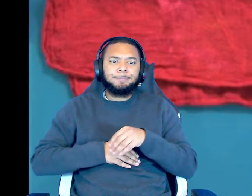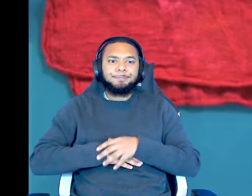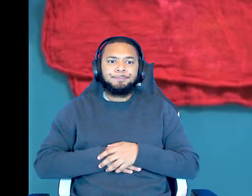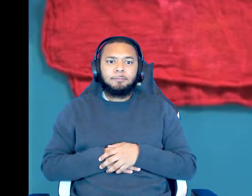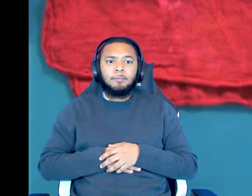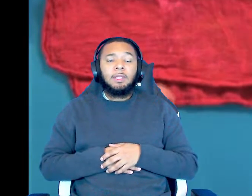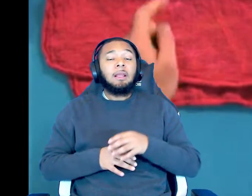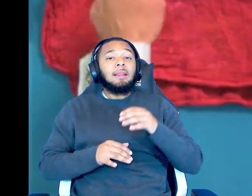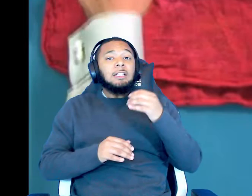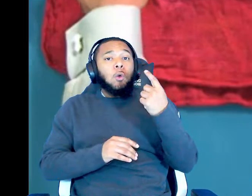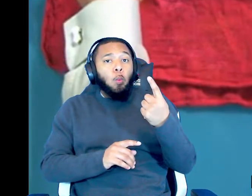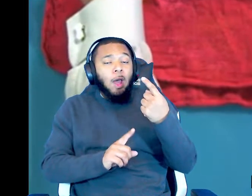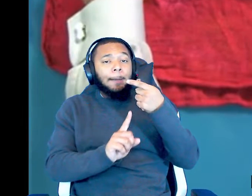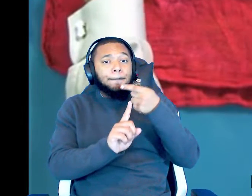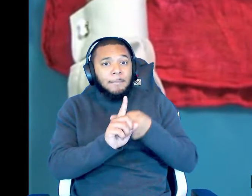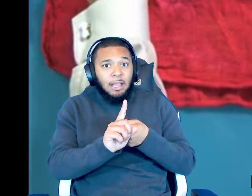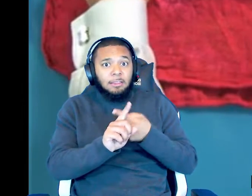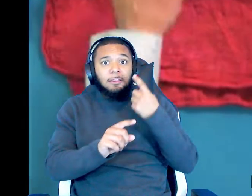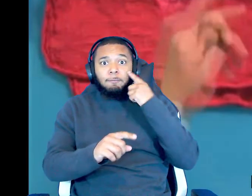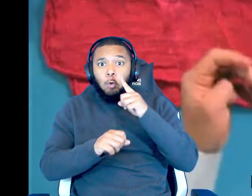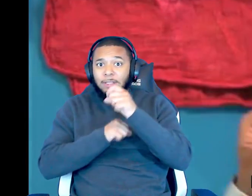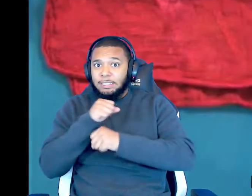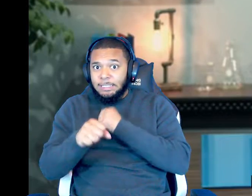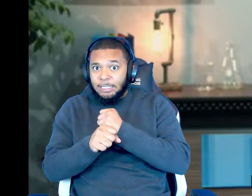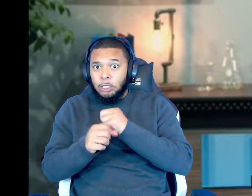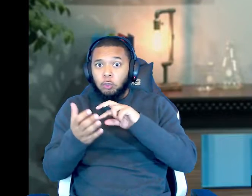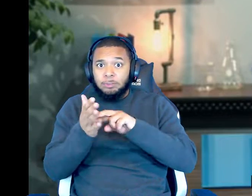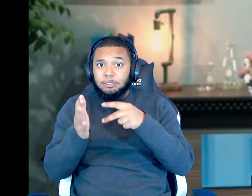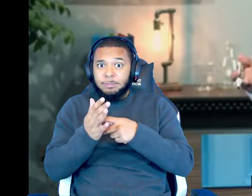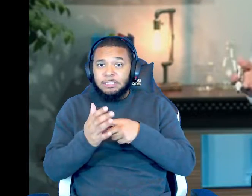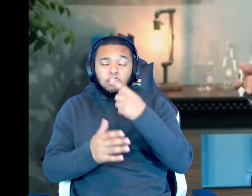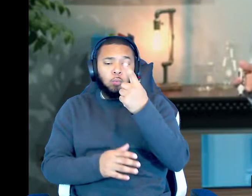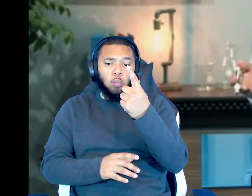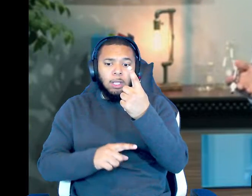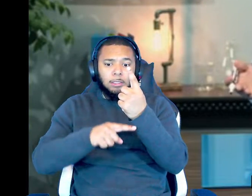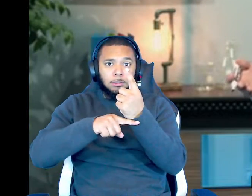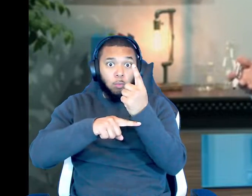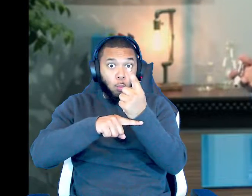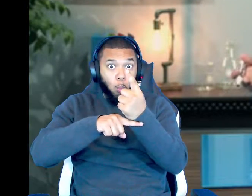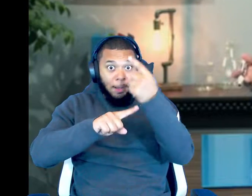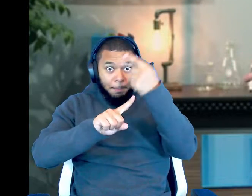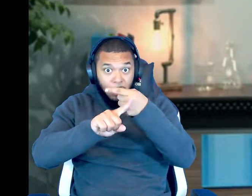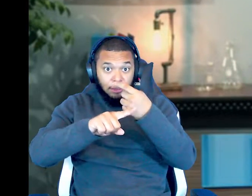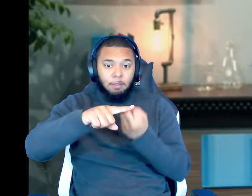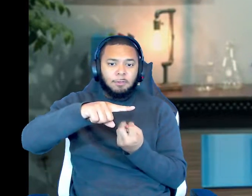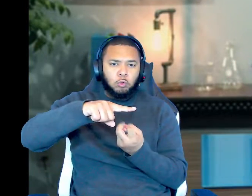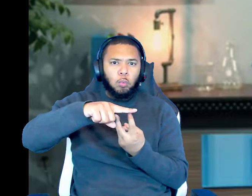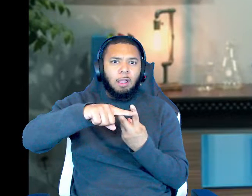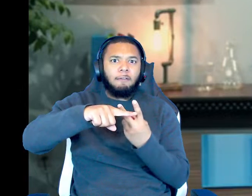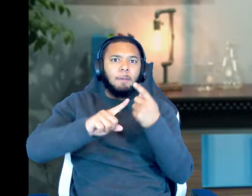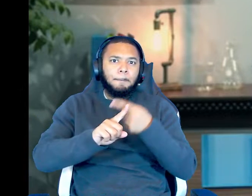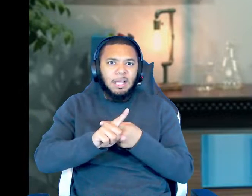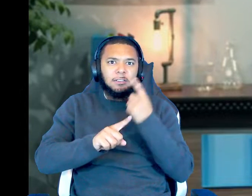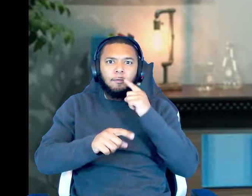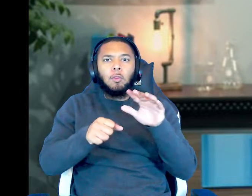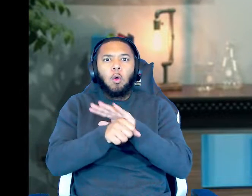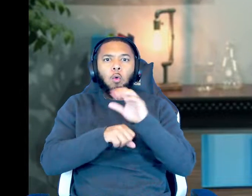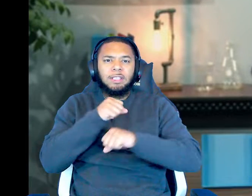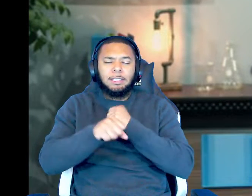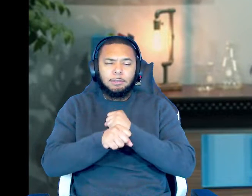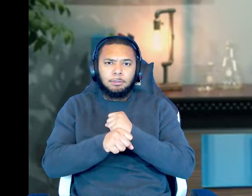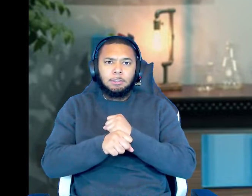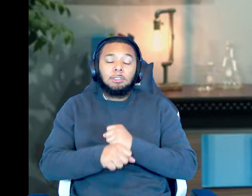this. And you know that since this is your first payment, you haven't paid any principal off, right? So you're going to actually owe the